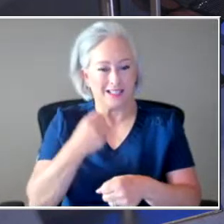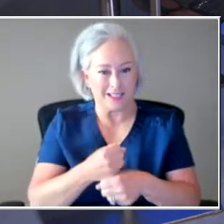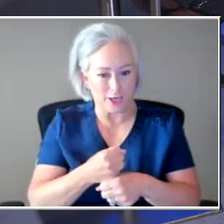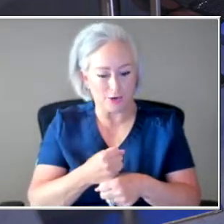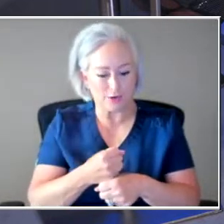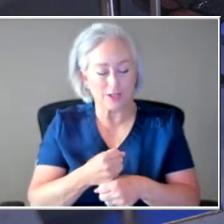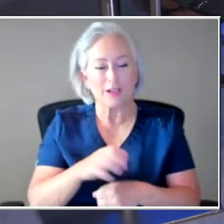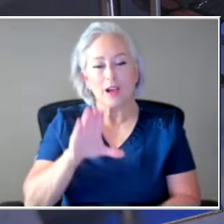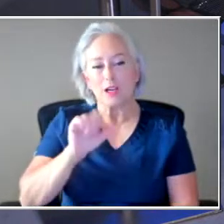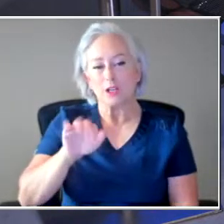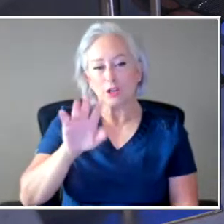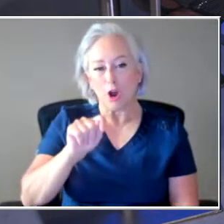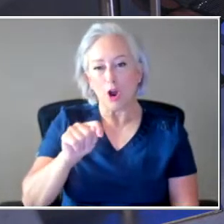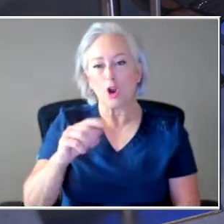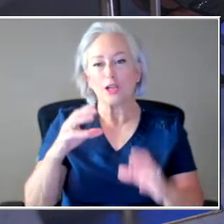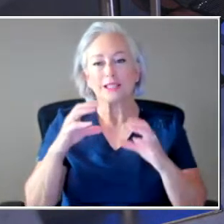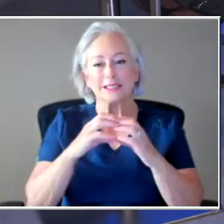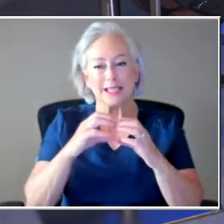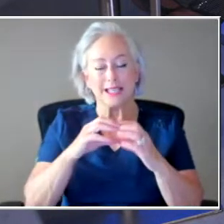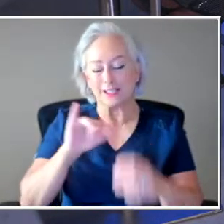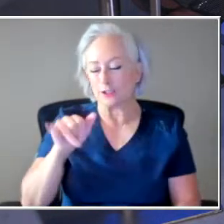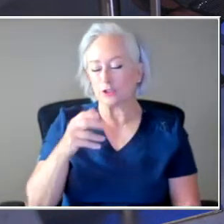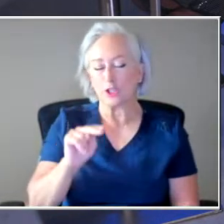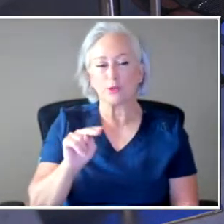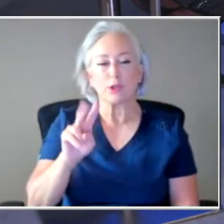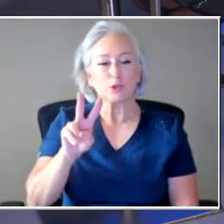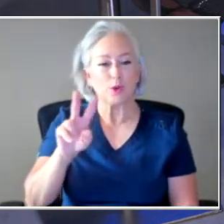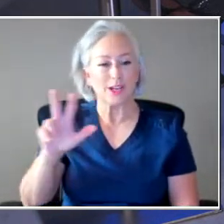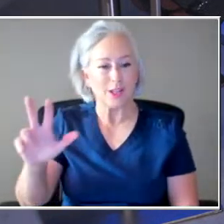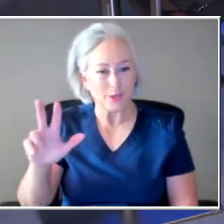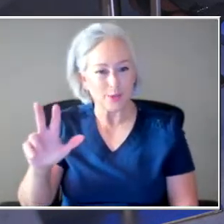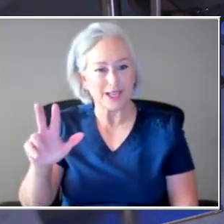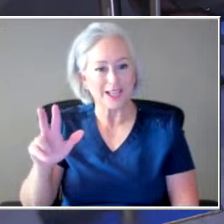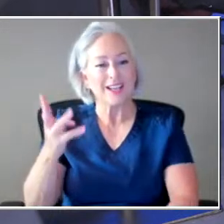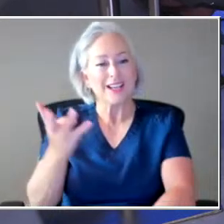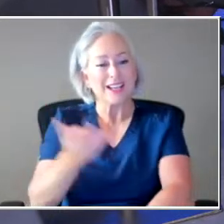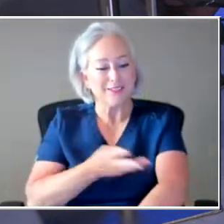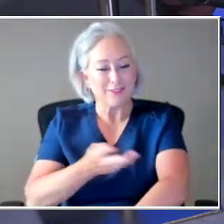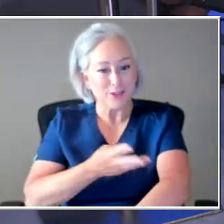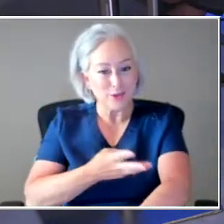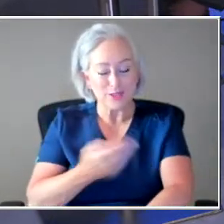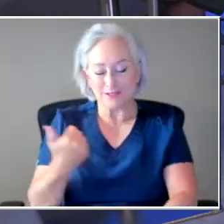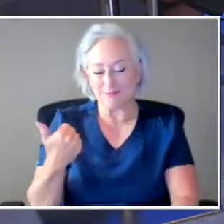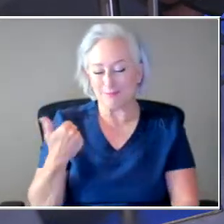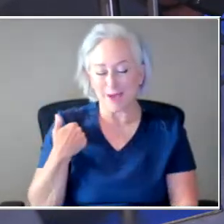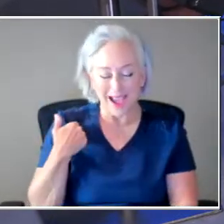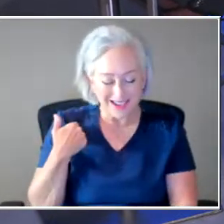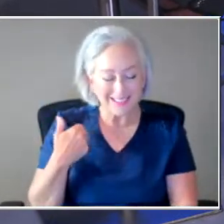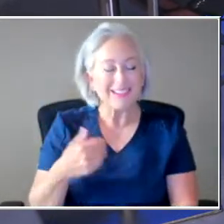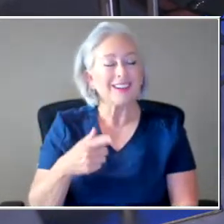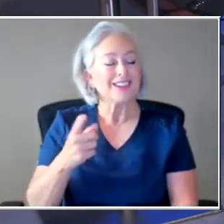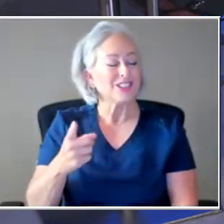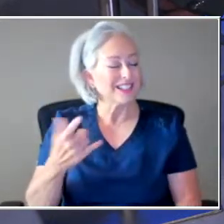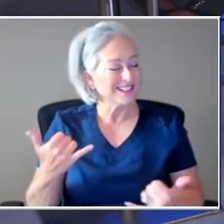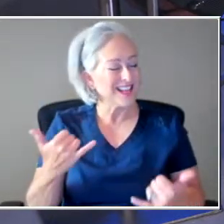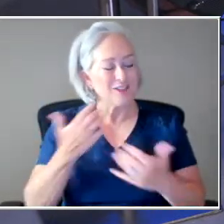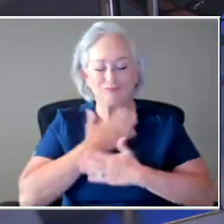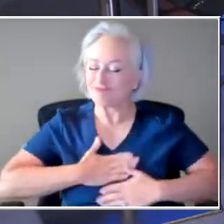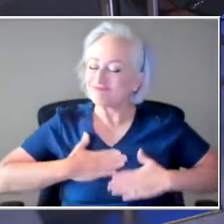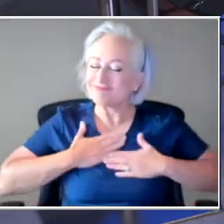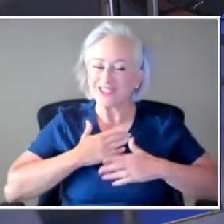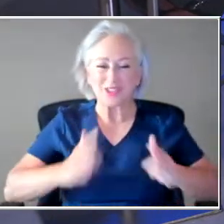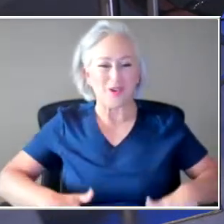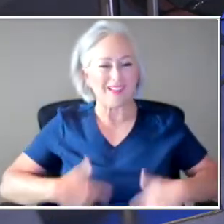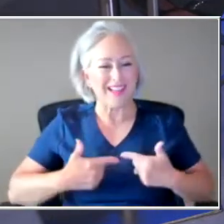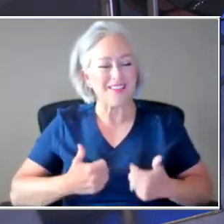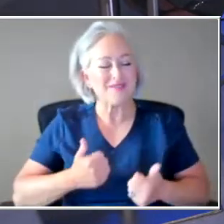2023. Shay says that she is currently living her best life. That is what we like to hear. But to put it,